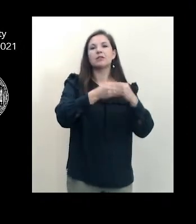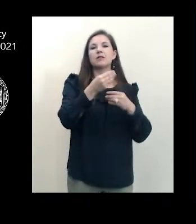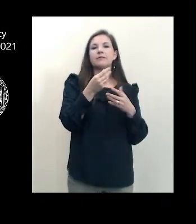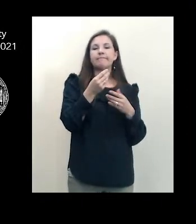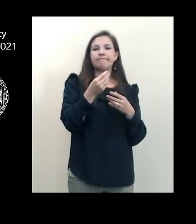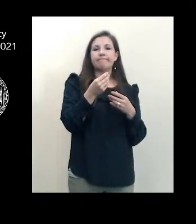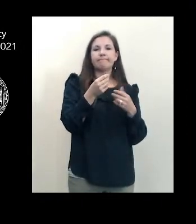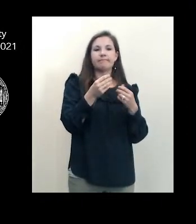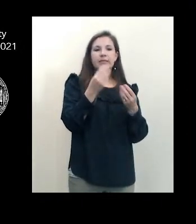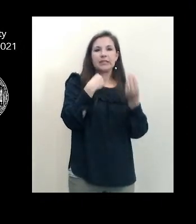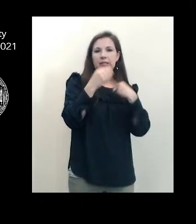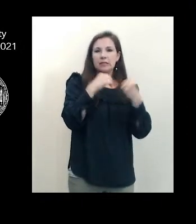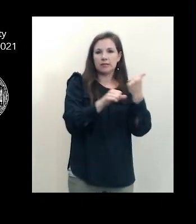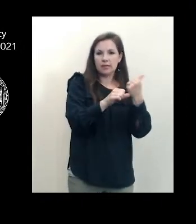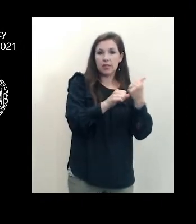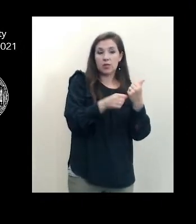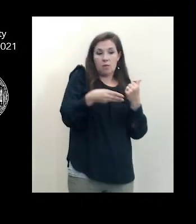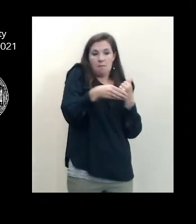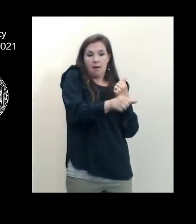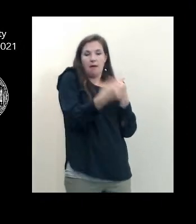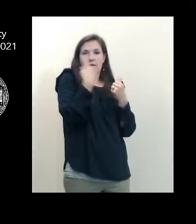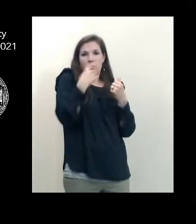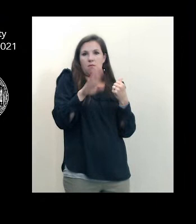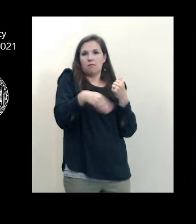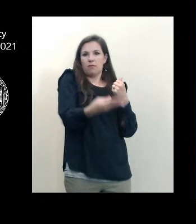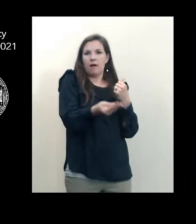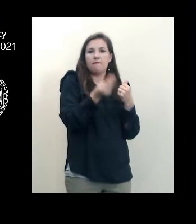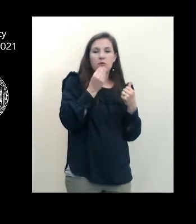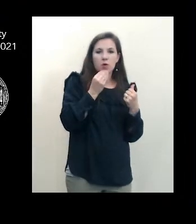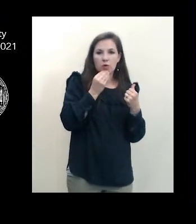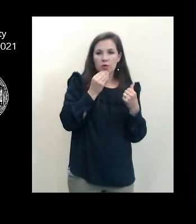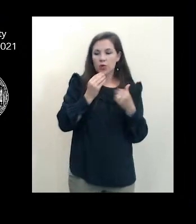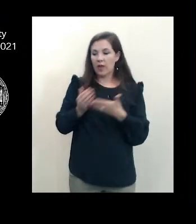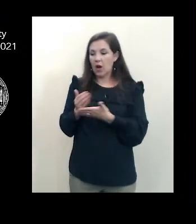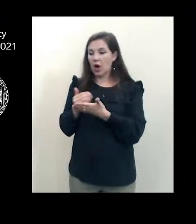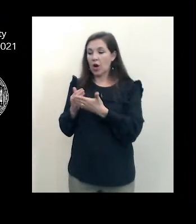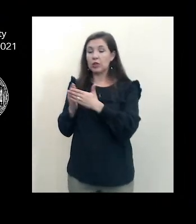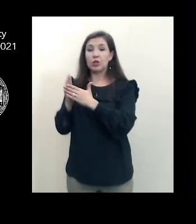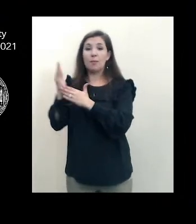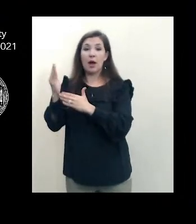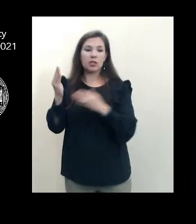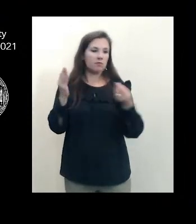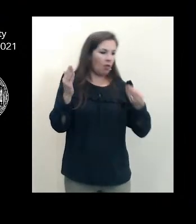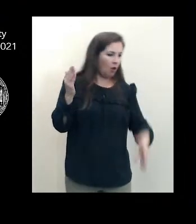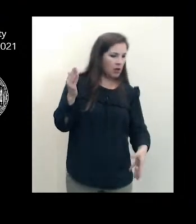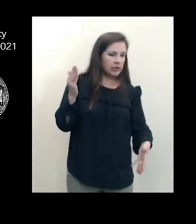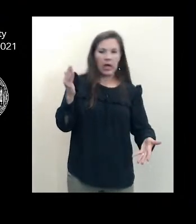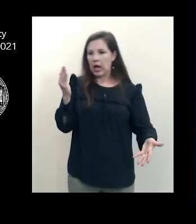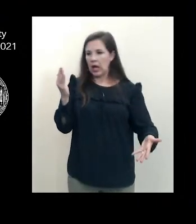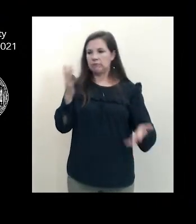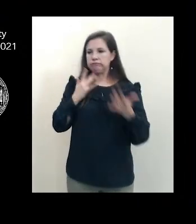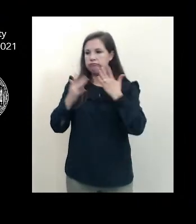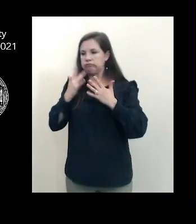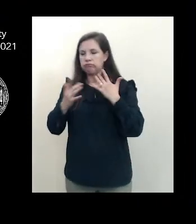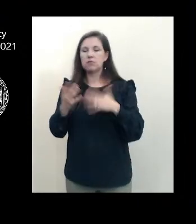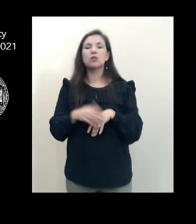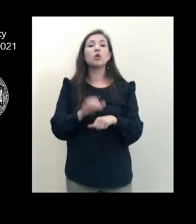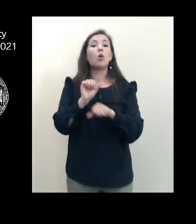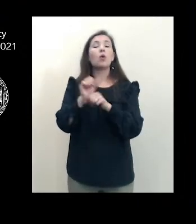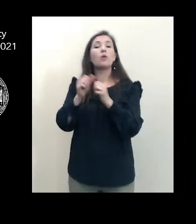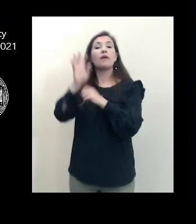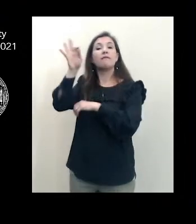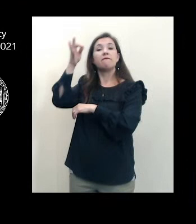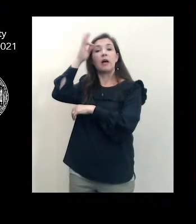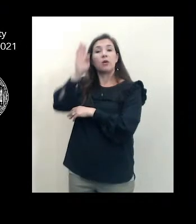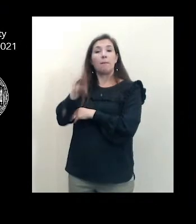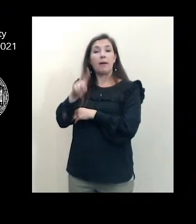Assistance Program, which actually pays for and helps provide them food. So working with the Federal Reserve Bank of Atlanta, we've actually been able to determine